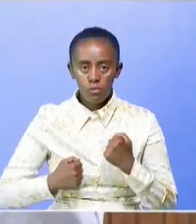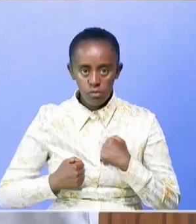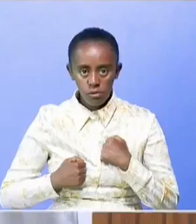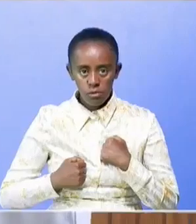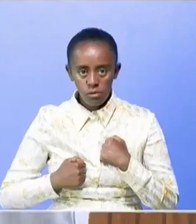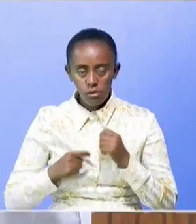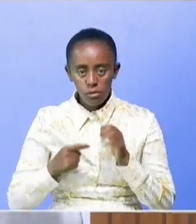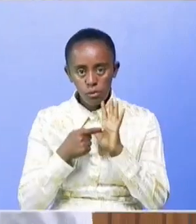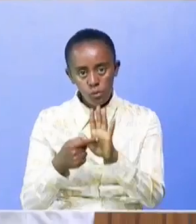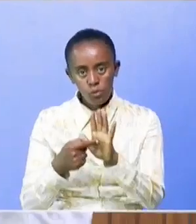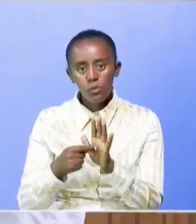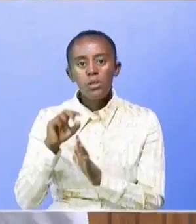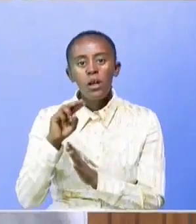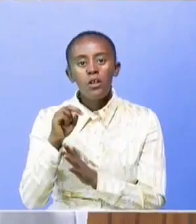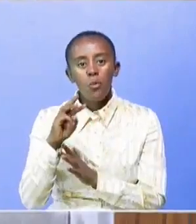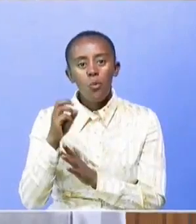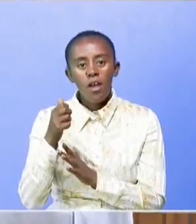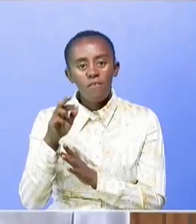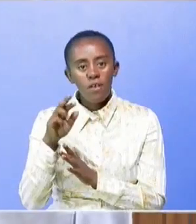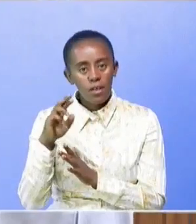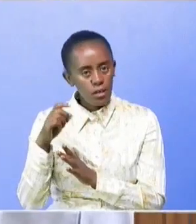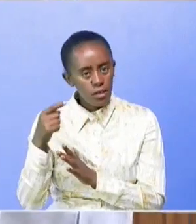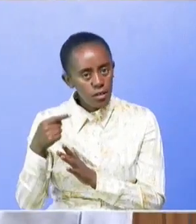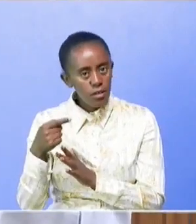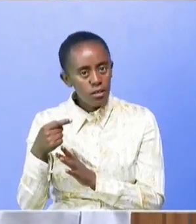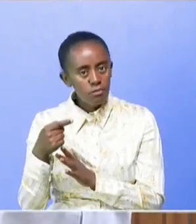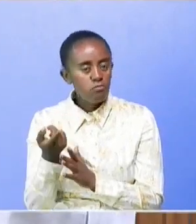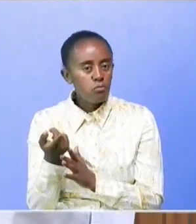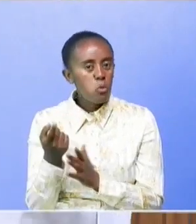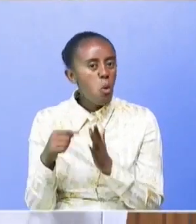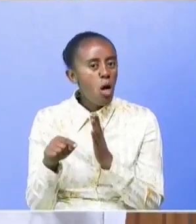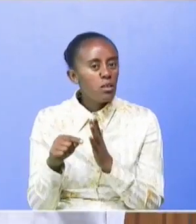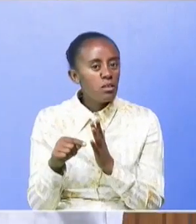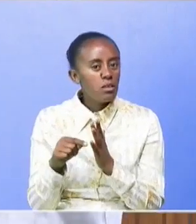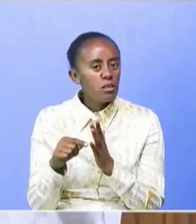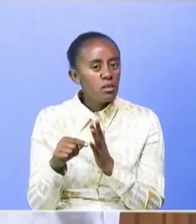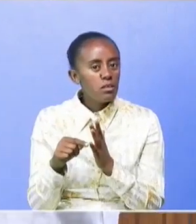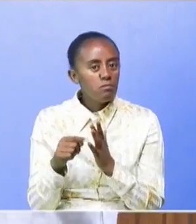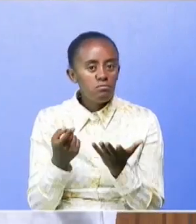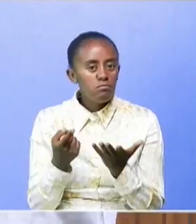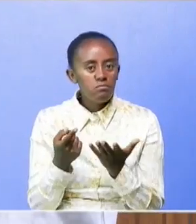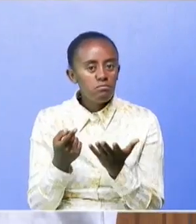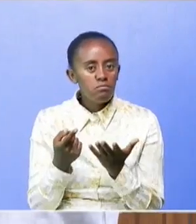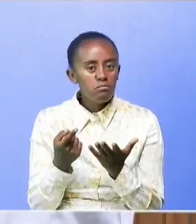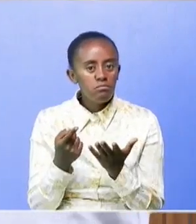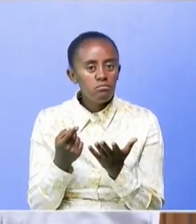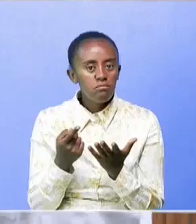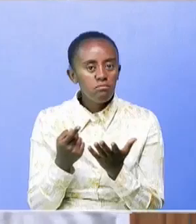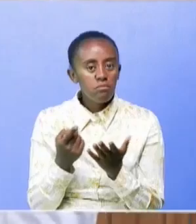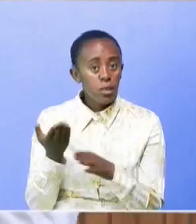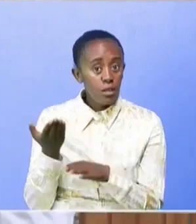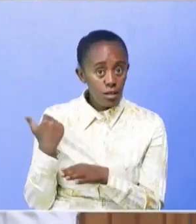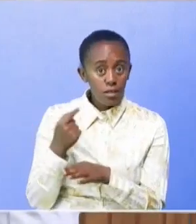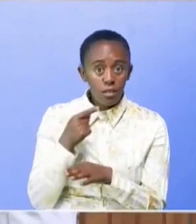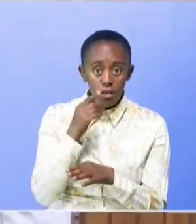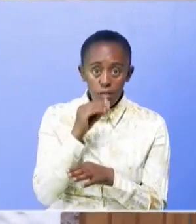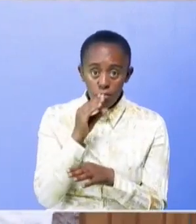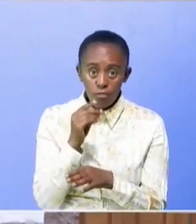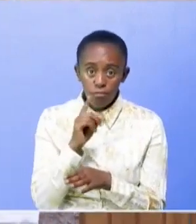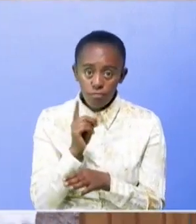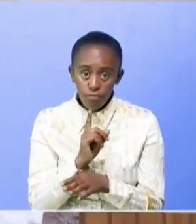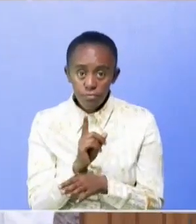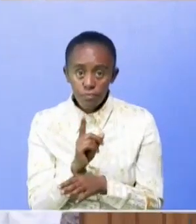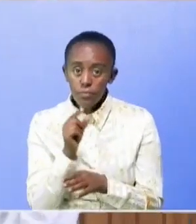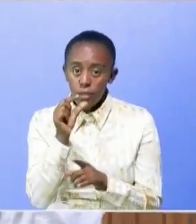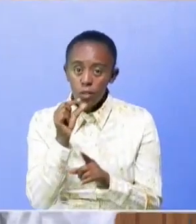showed unwavering what? What do you think is going to be here? Earlier, when I was talking about